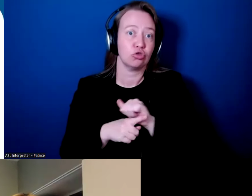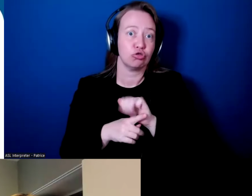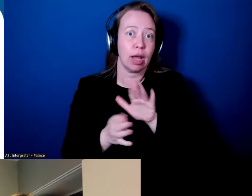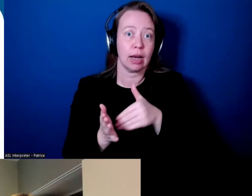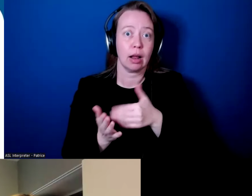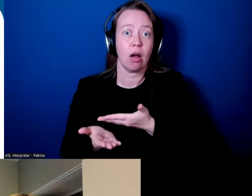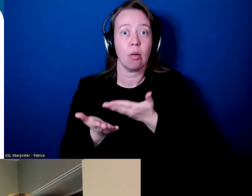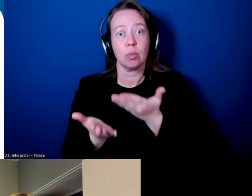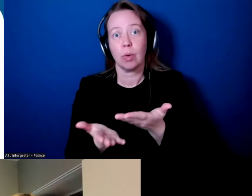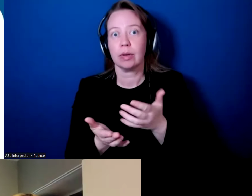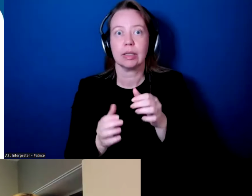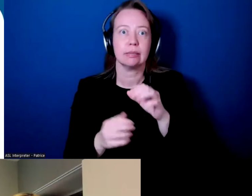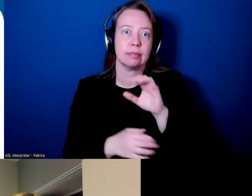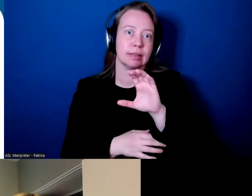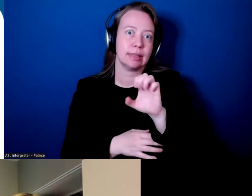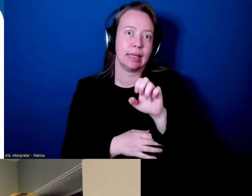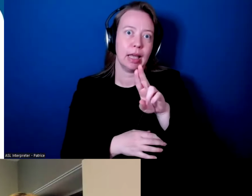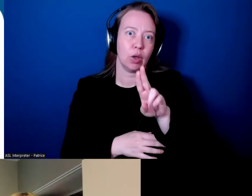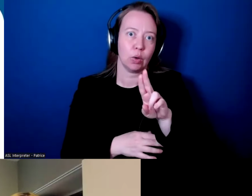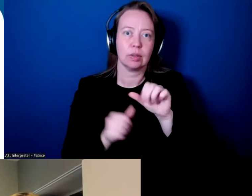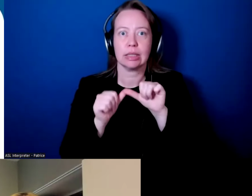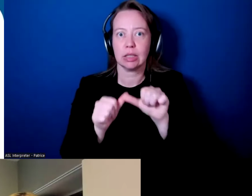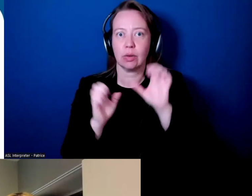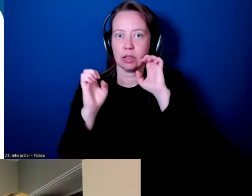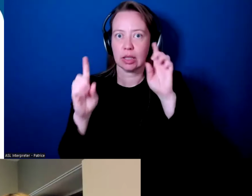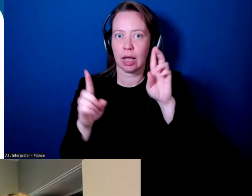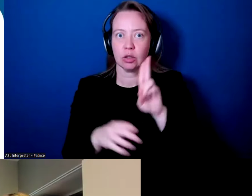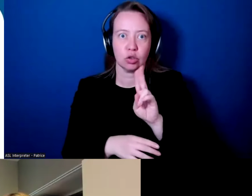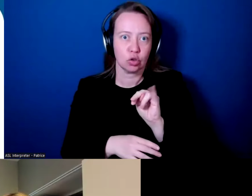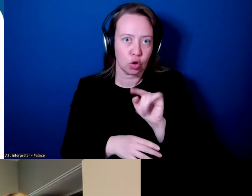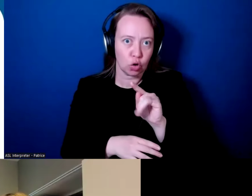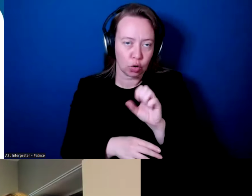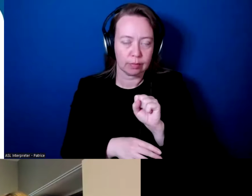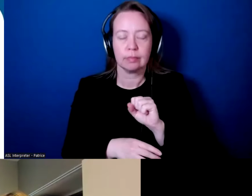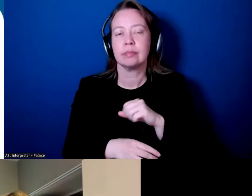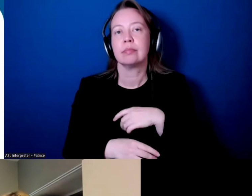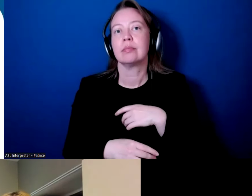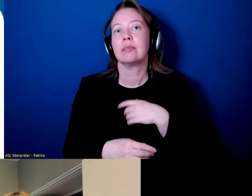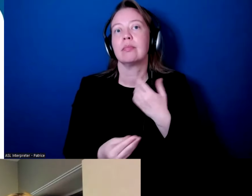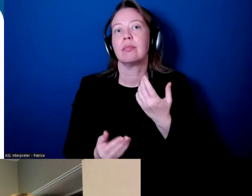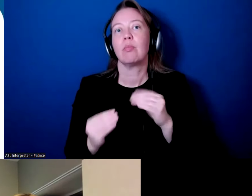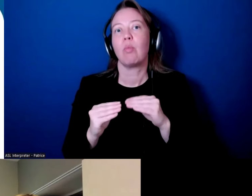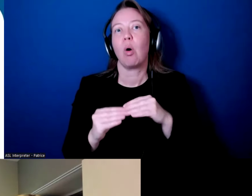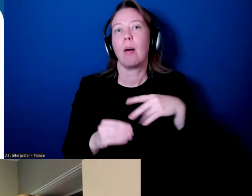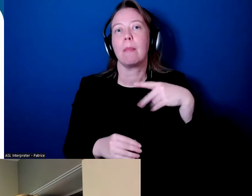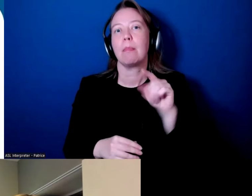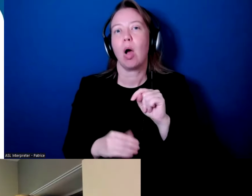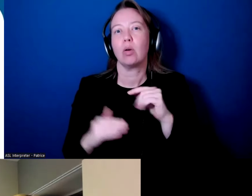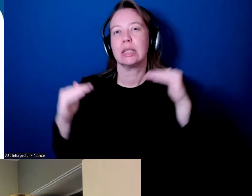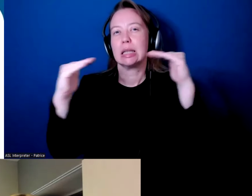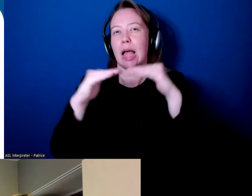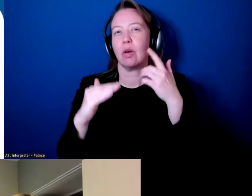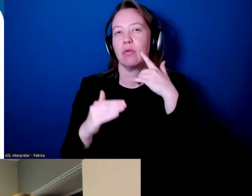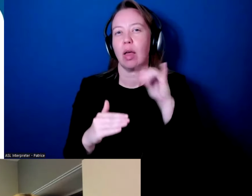courses for those home health aides seeking to expand their knowledge at more of a post-foundational level. And at